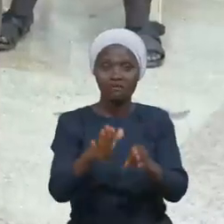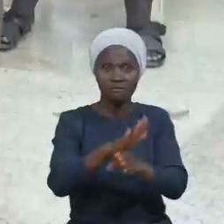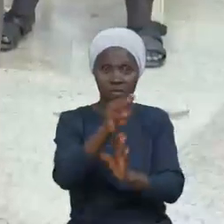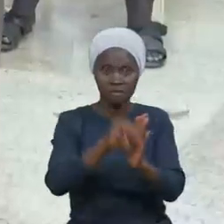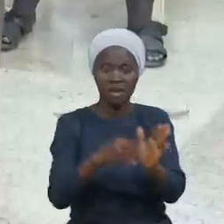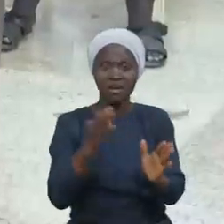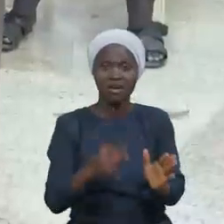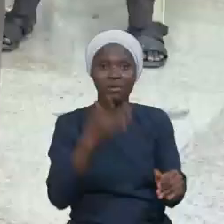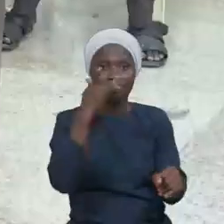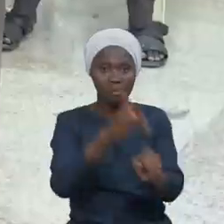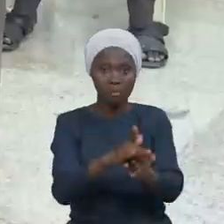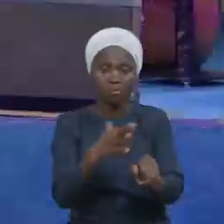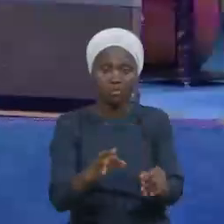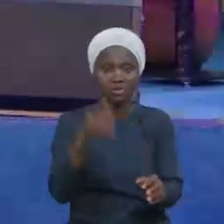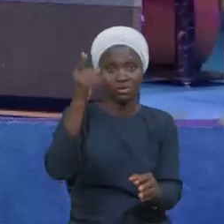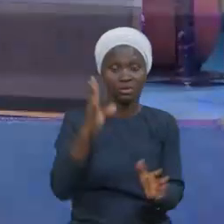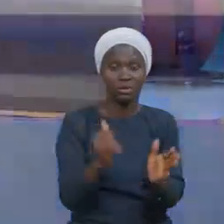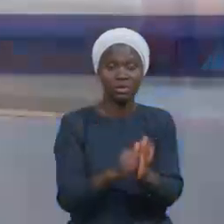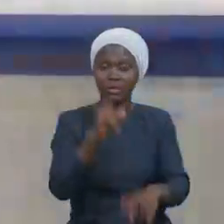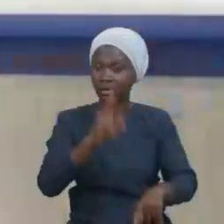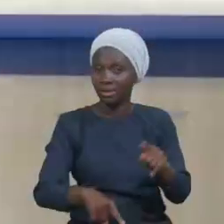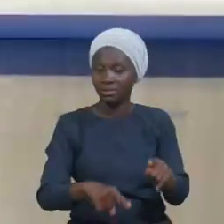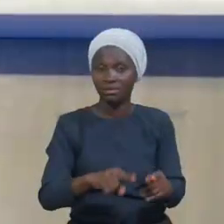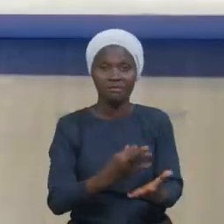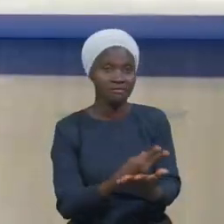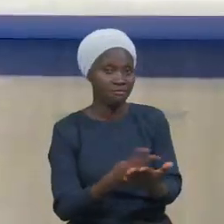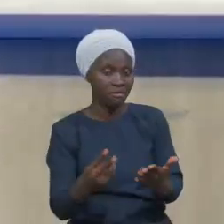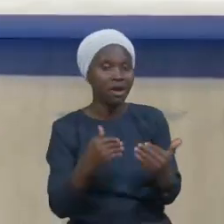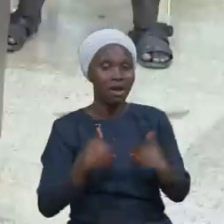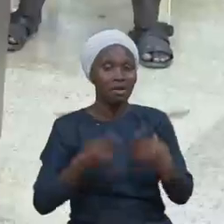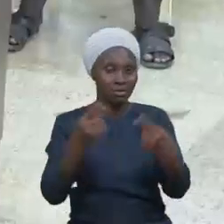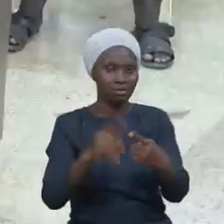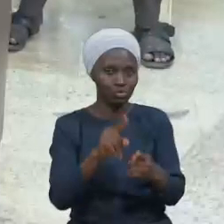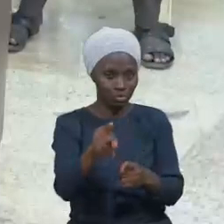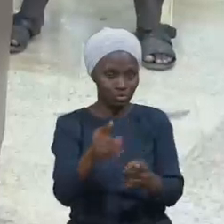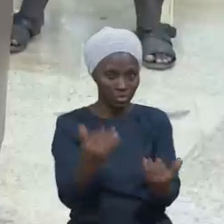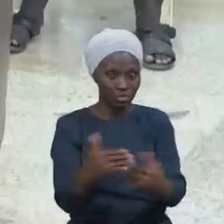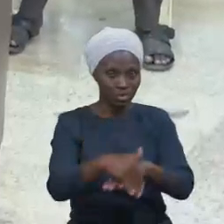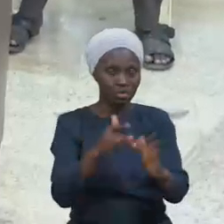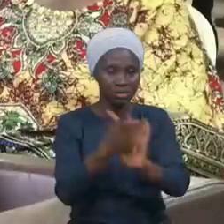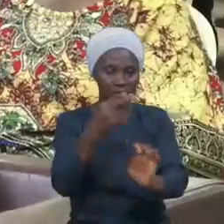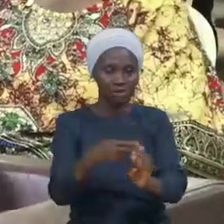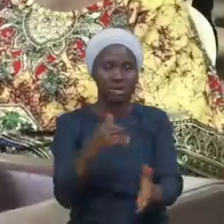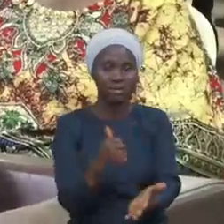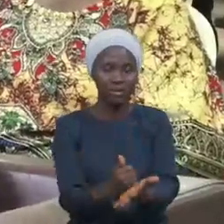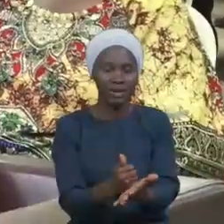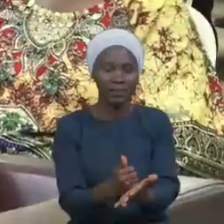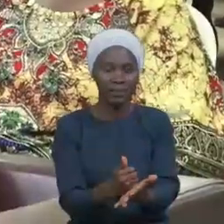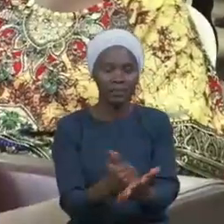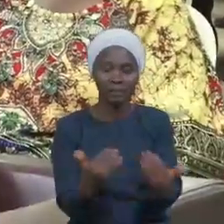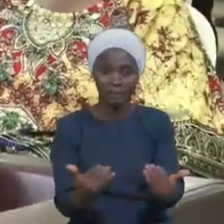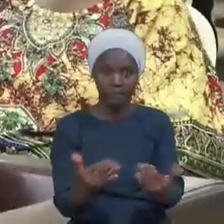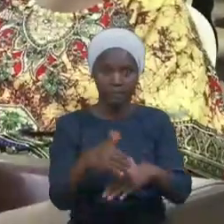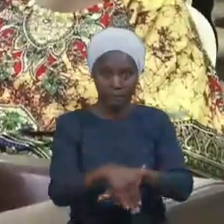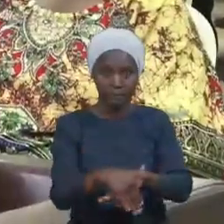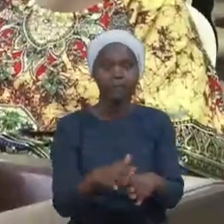of the promise of God that cannot fail, that has come to you tonight in Jesus' name.